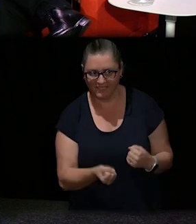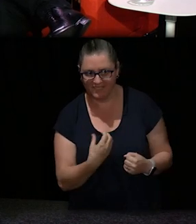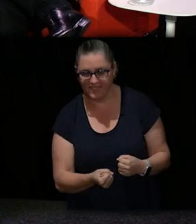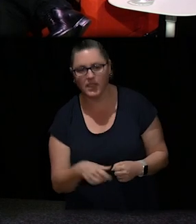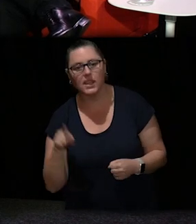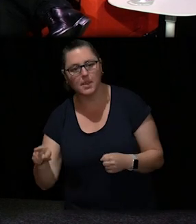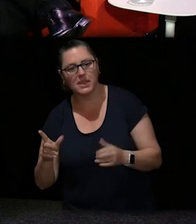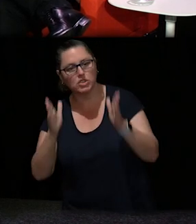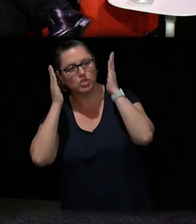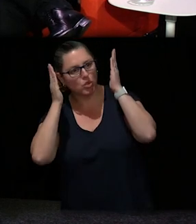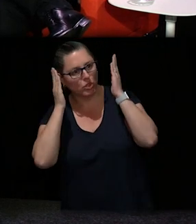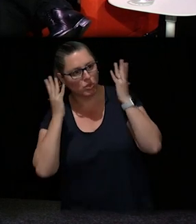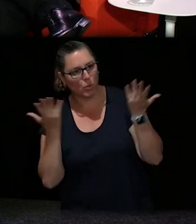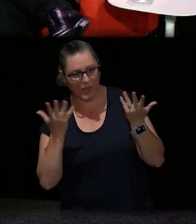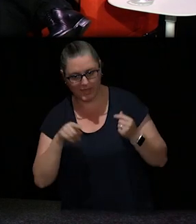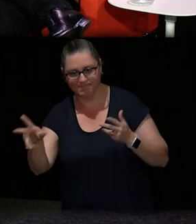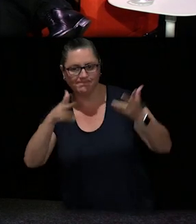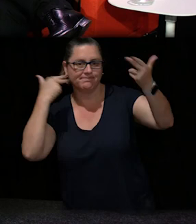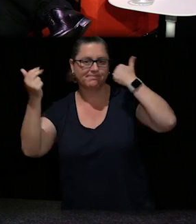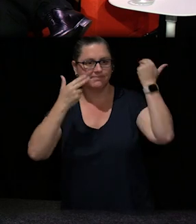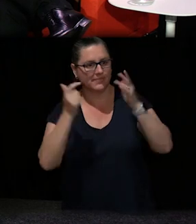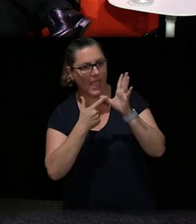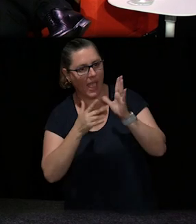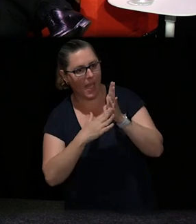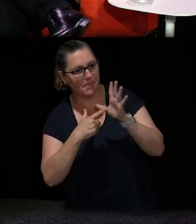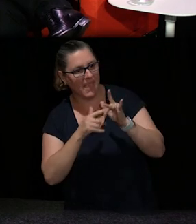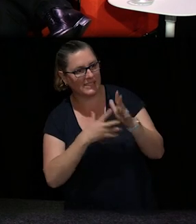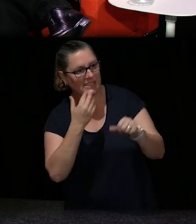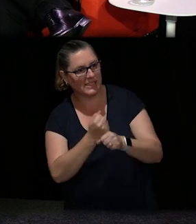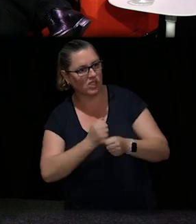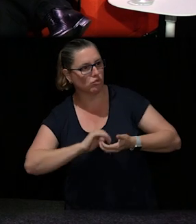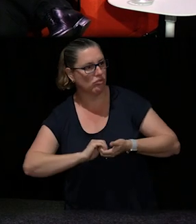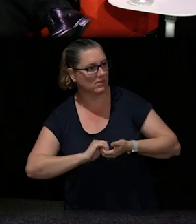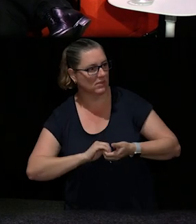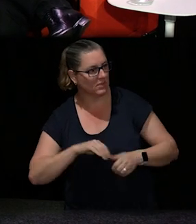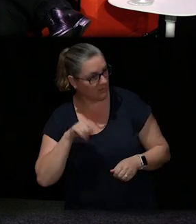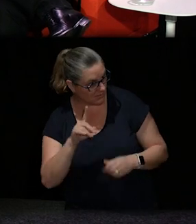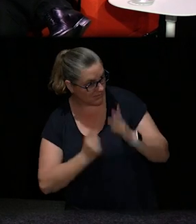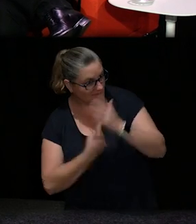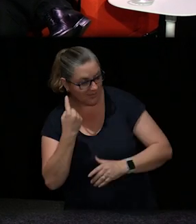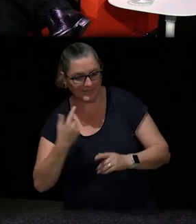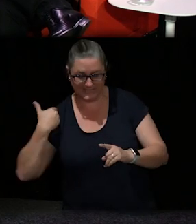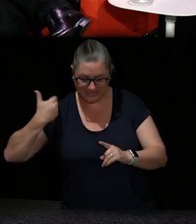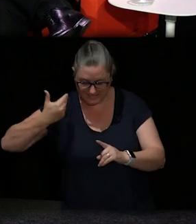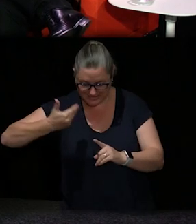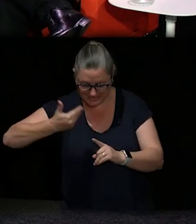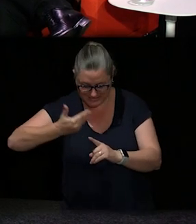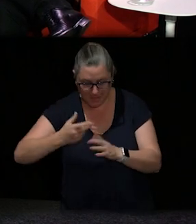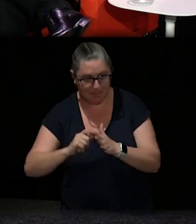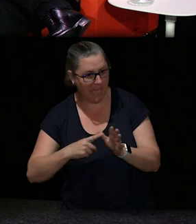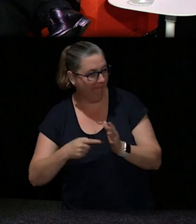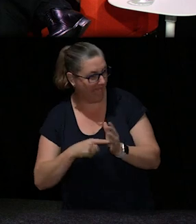Obama sang Amazing Grace. So the moments in history, Pat, they're kind